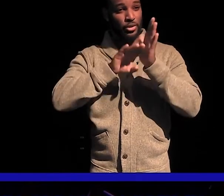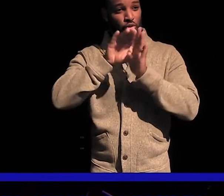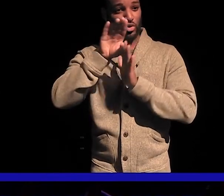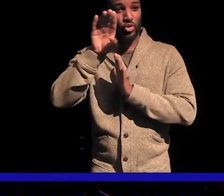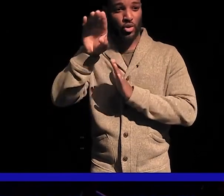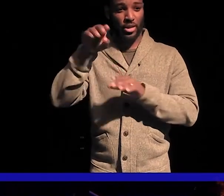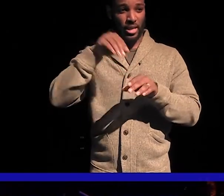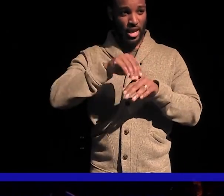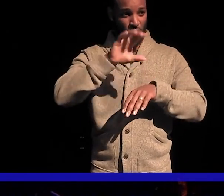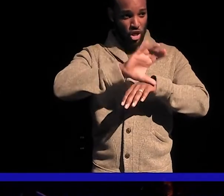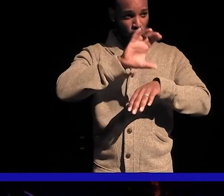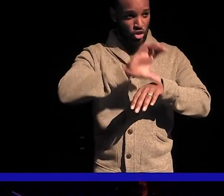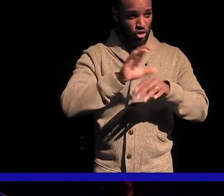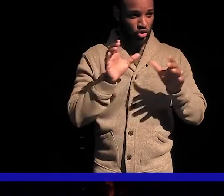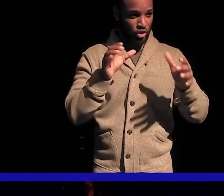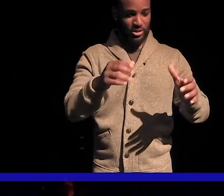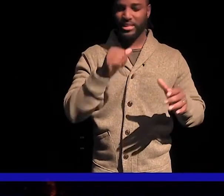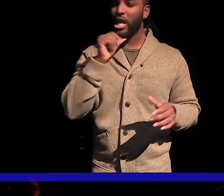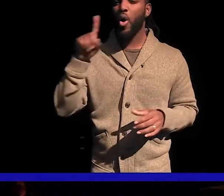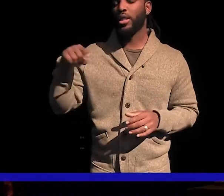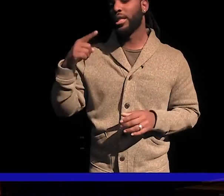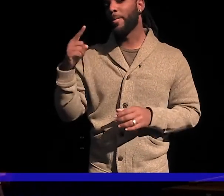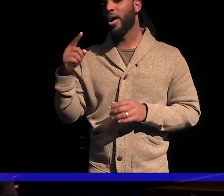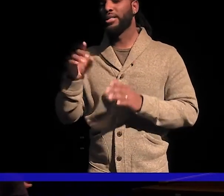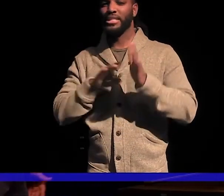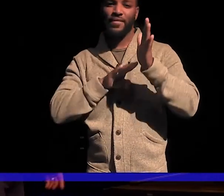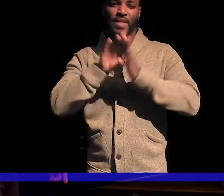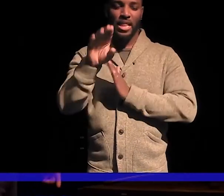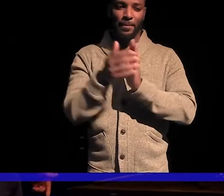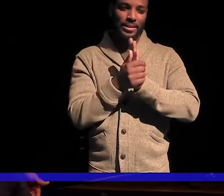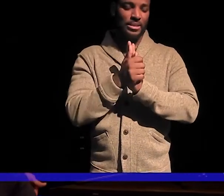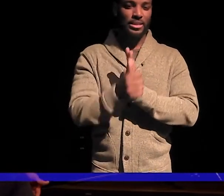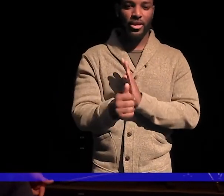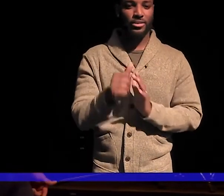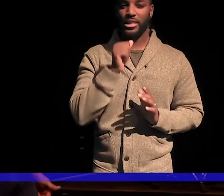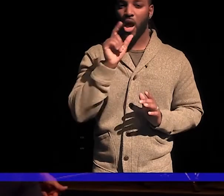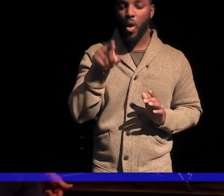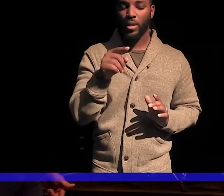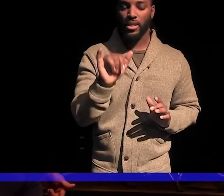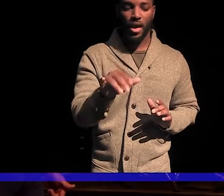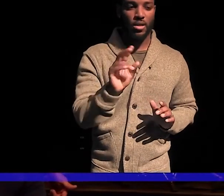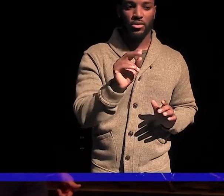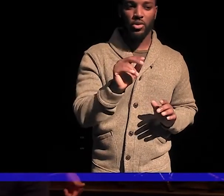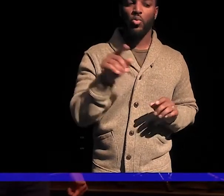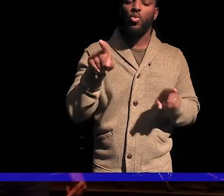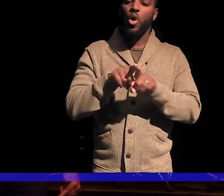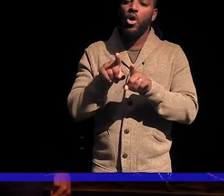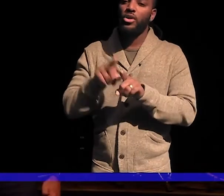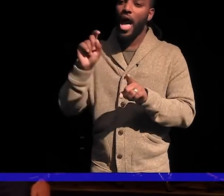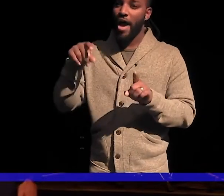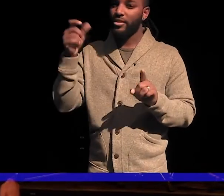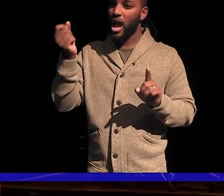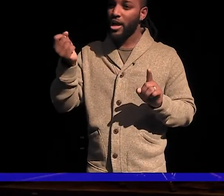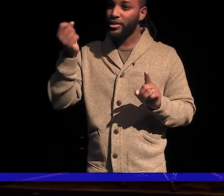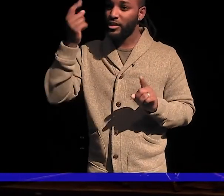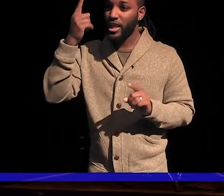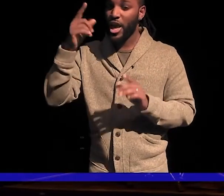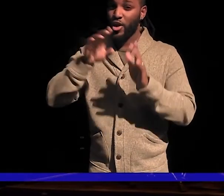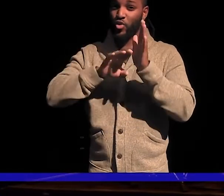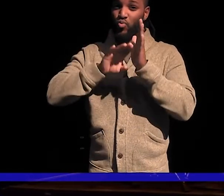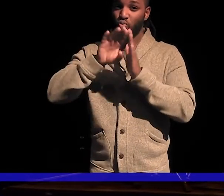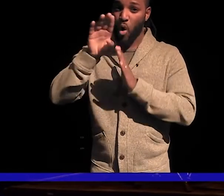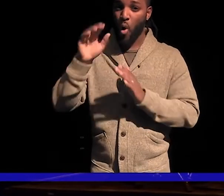in the body of Christ is not just about developing skills, but God is also after our understanding growing as